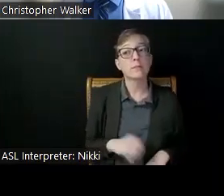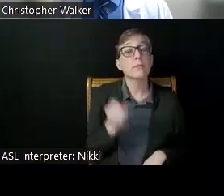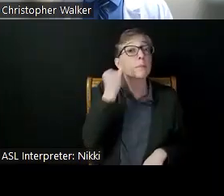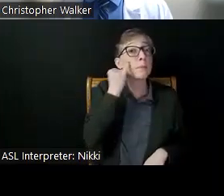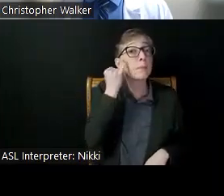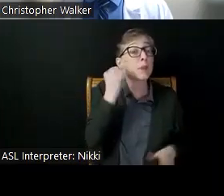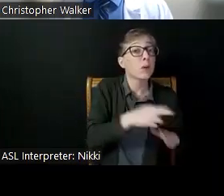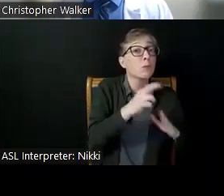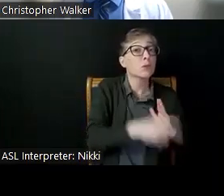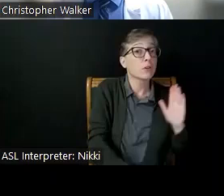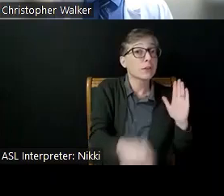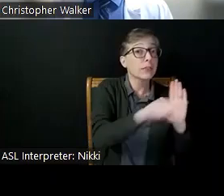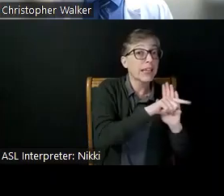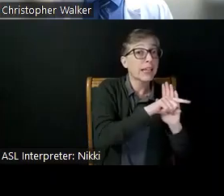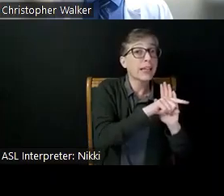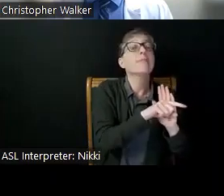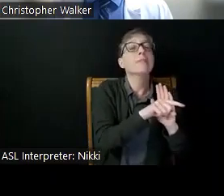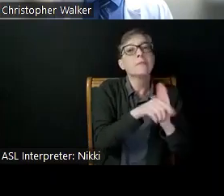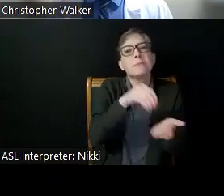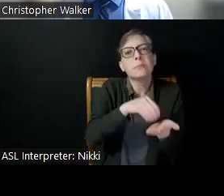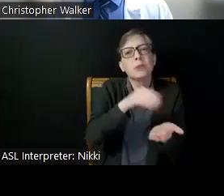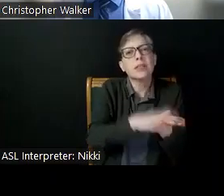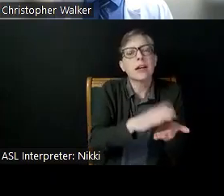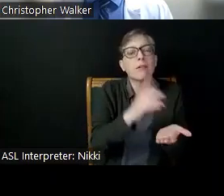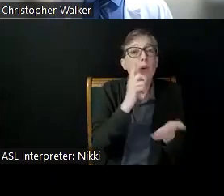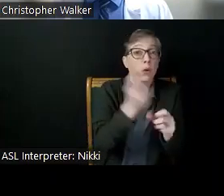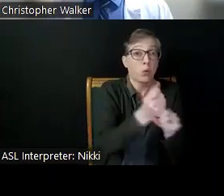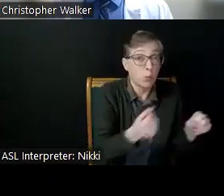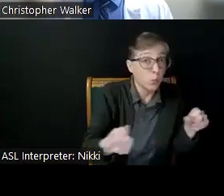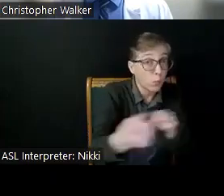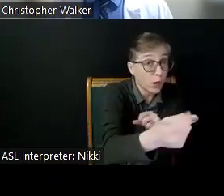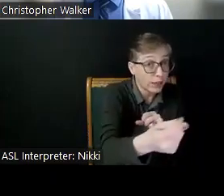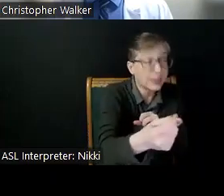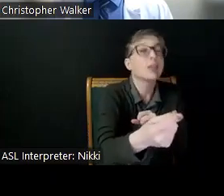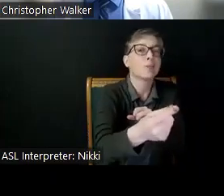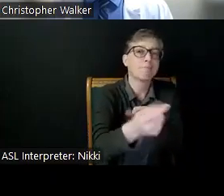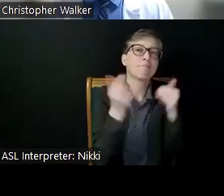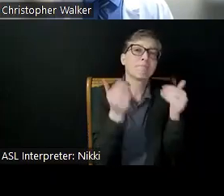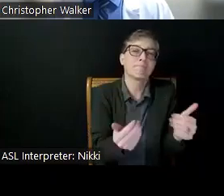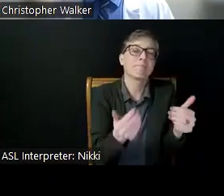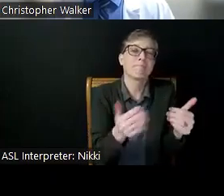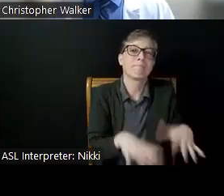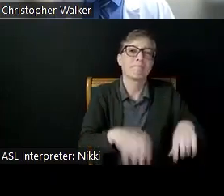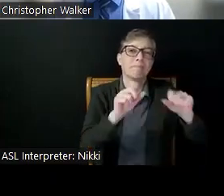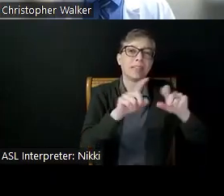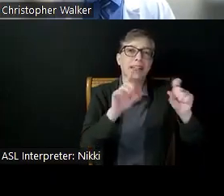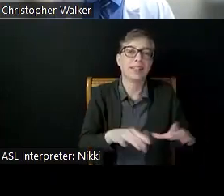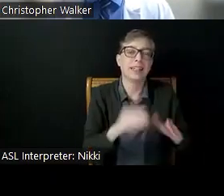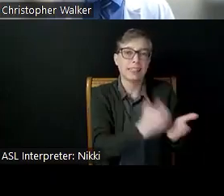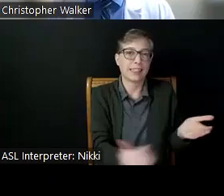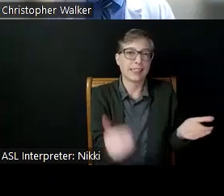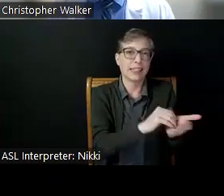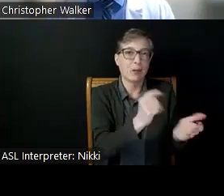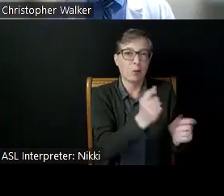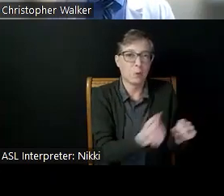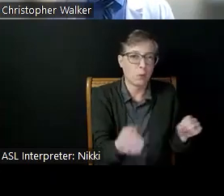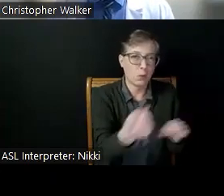calendar for 1 year from today to take this annual test again. Get screened with FIT